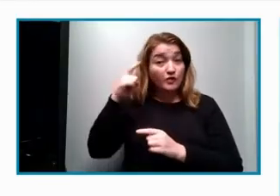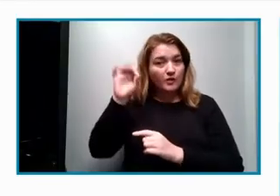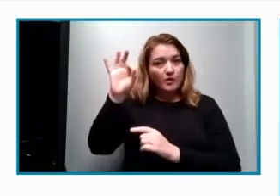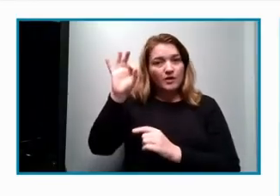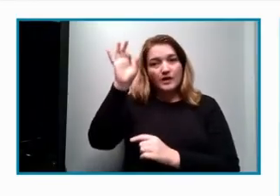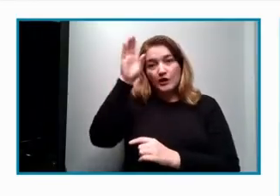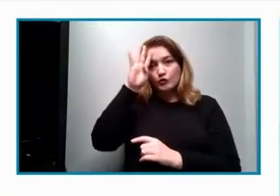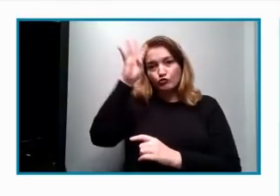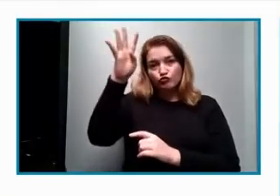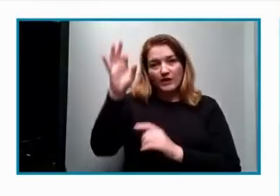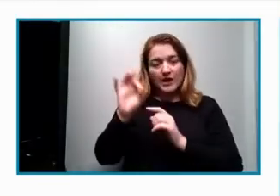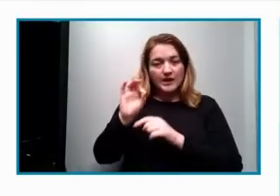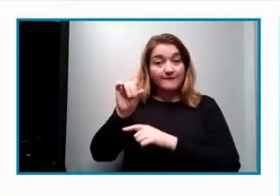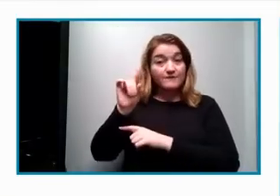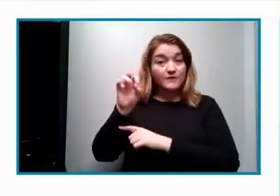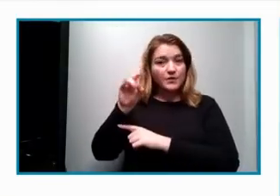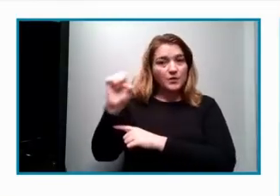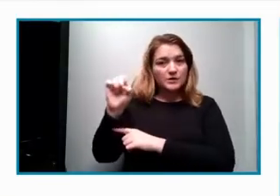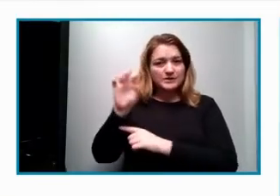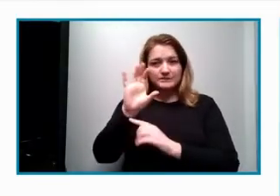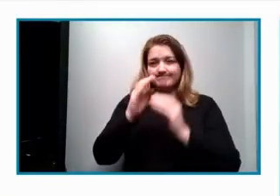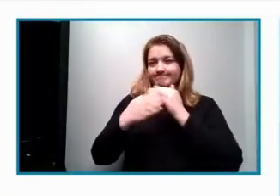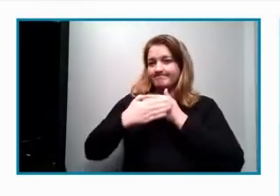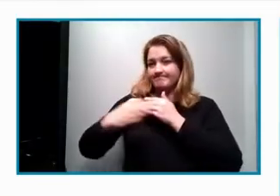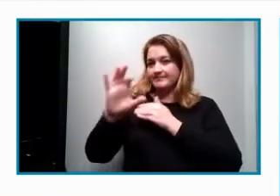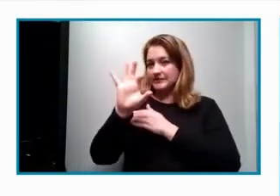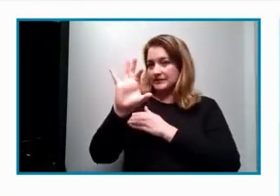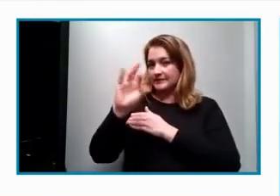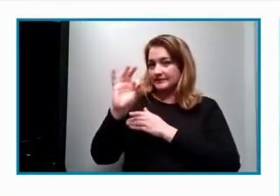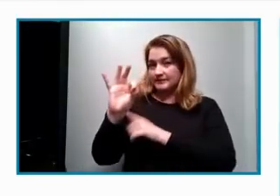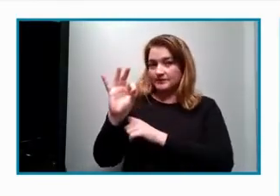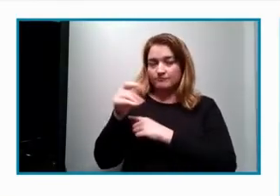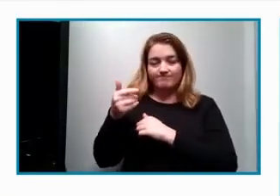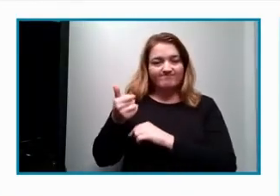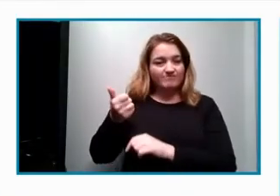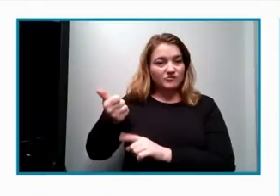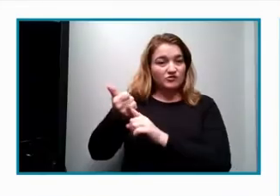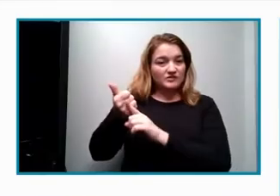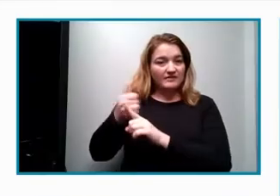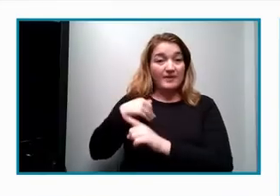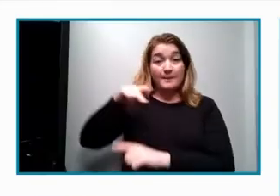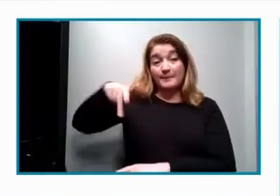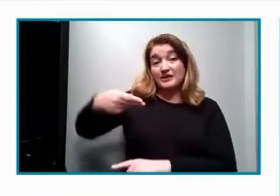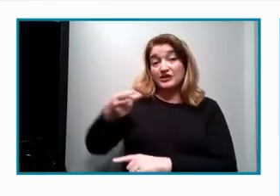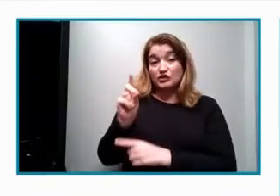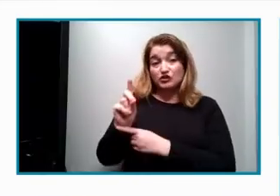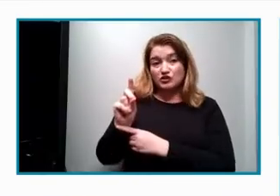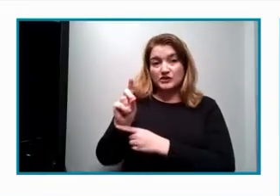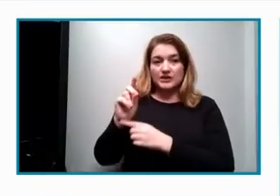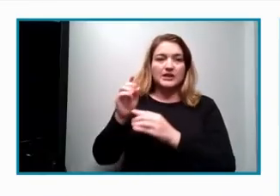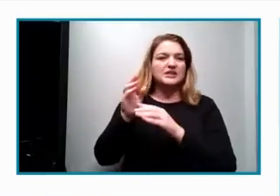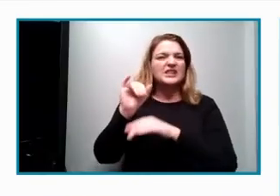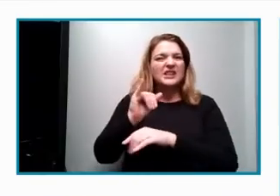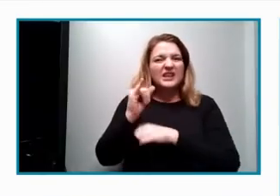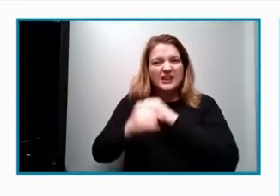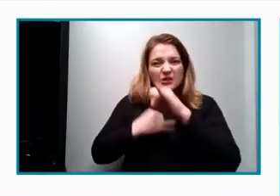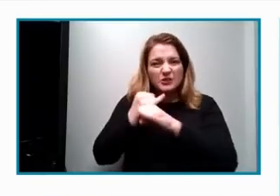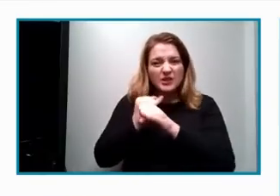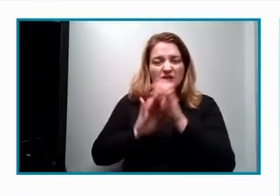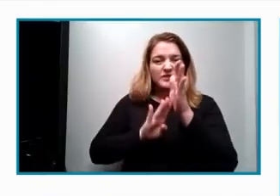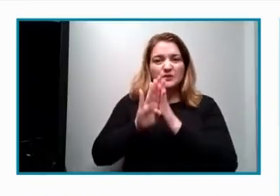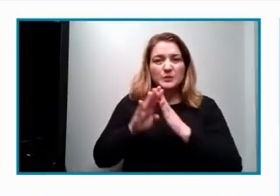BFA in Painting and Printmaking and a PhD in International Development and has over 25 years of experience as a